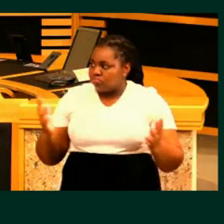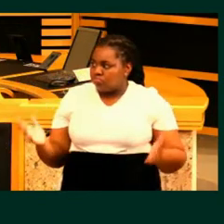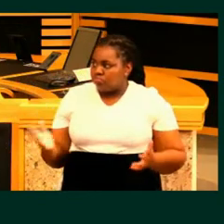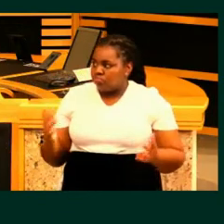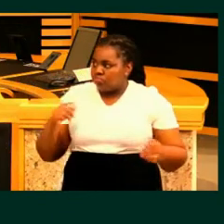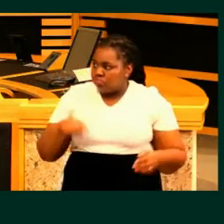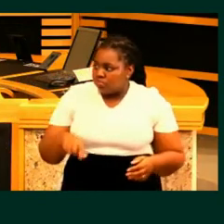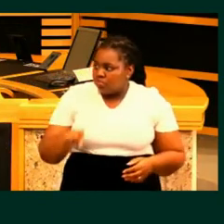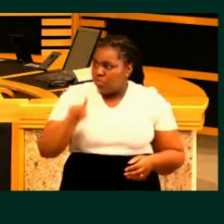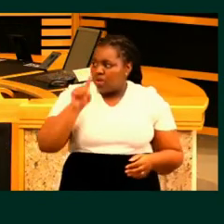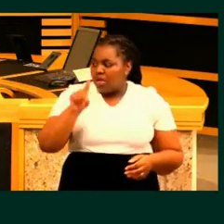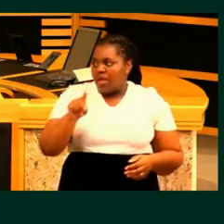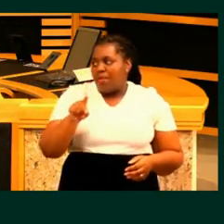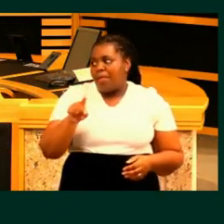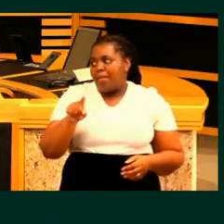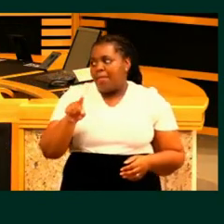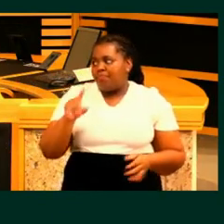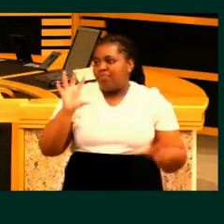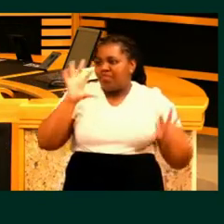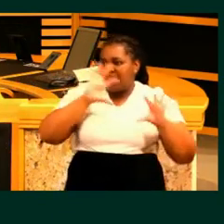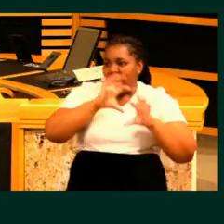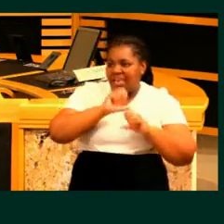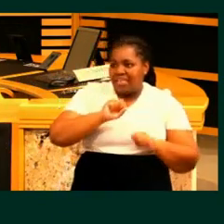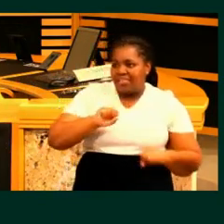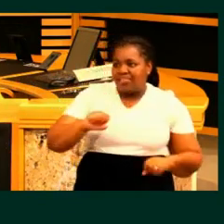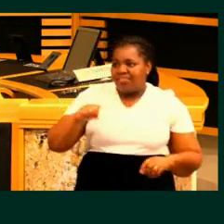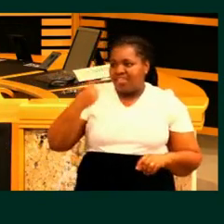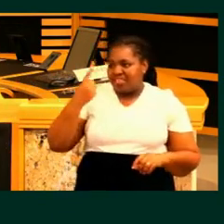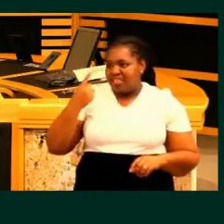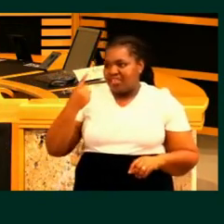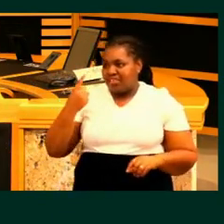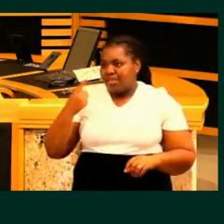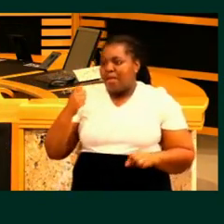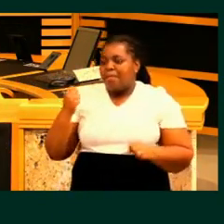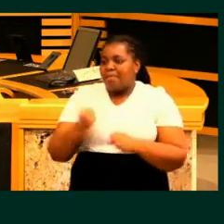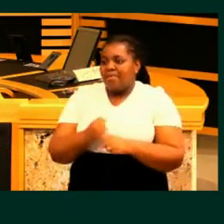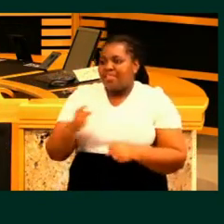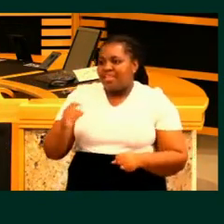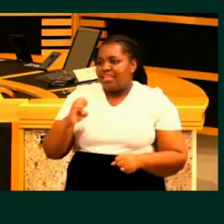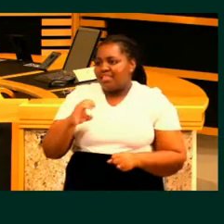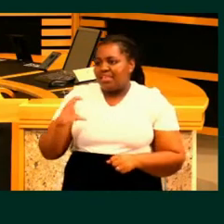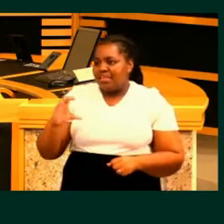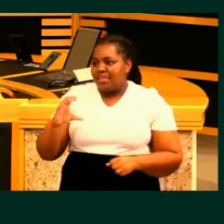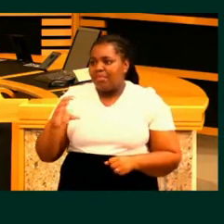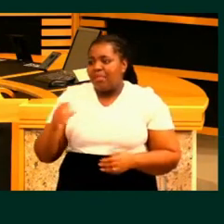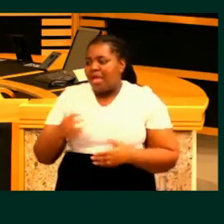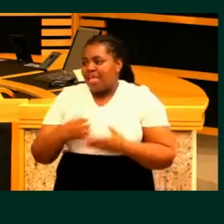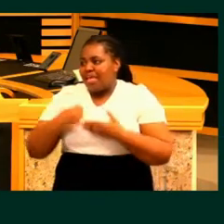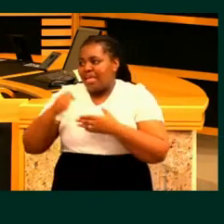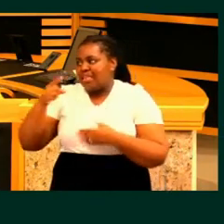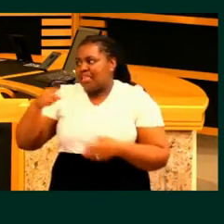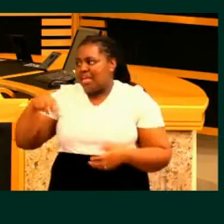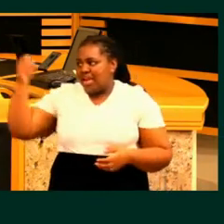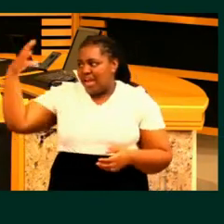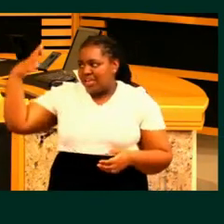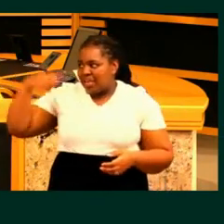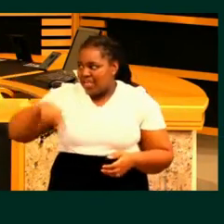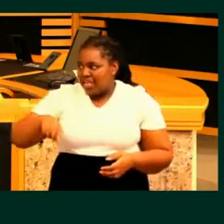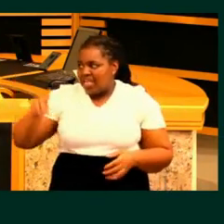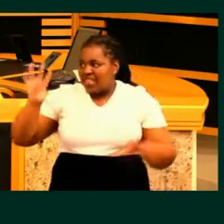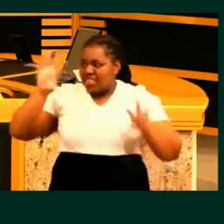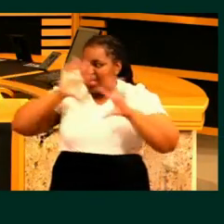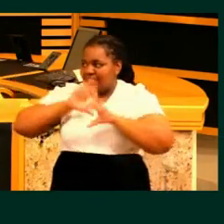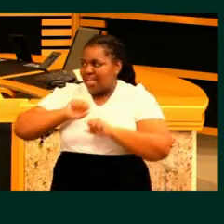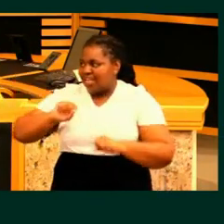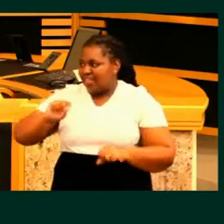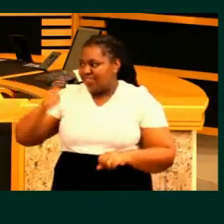go into the darkness first let the Eastern Cape carry that light and go into the darkness